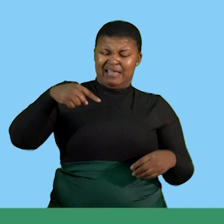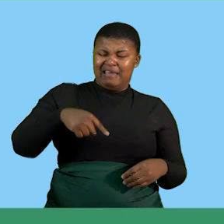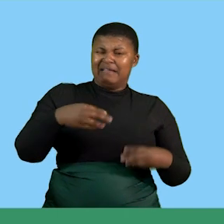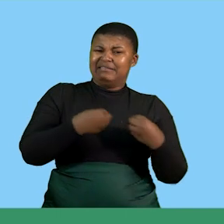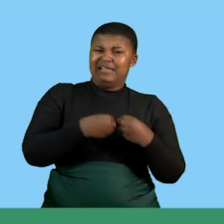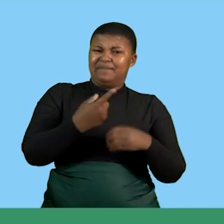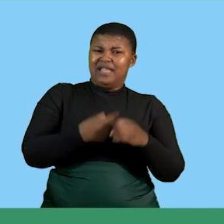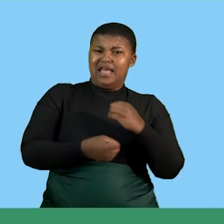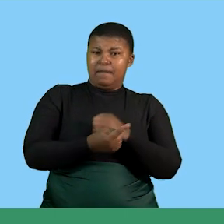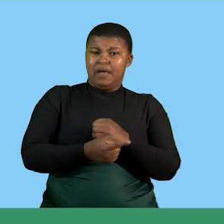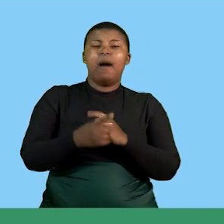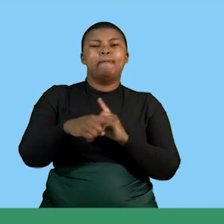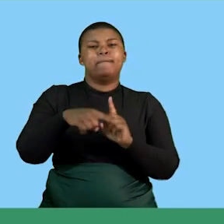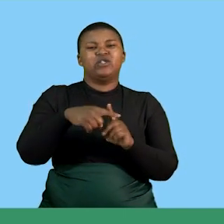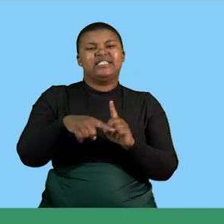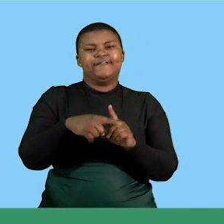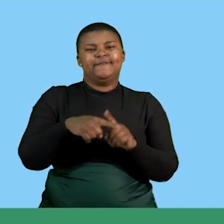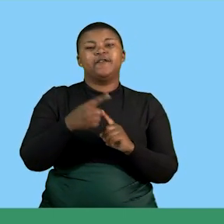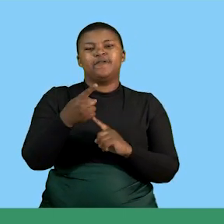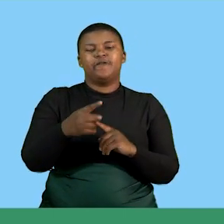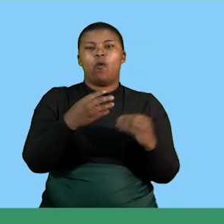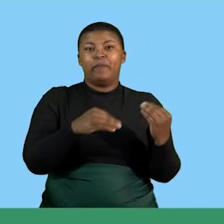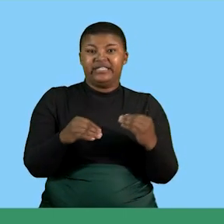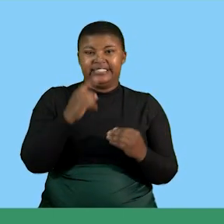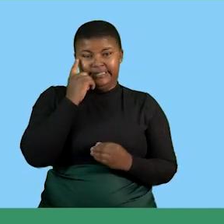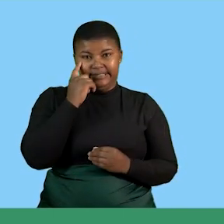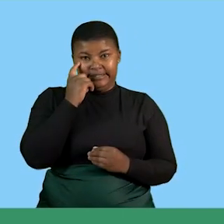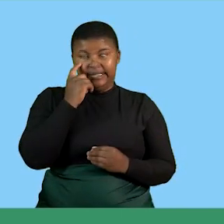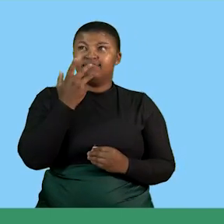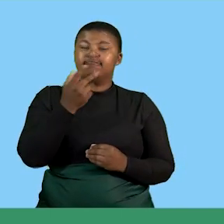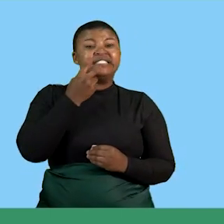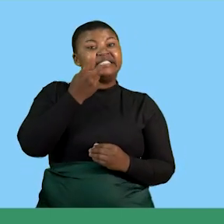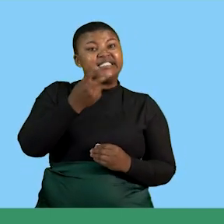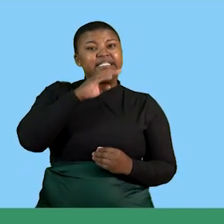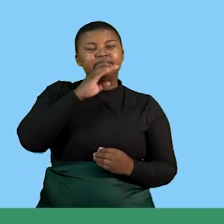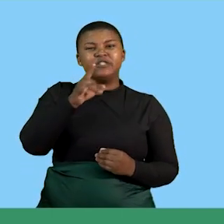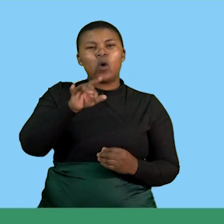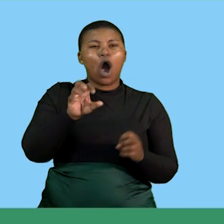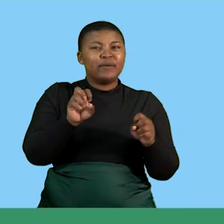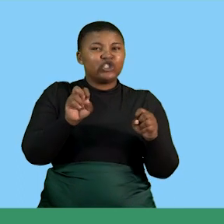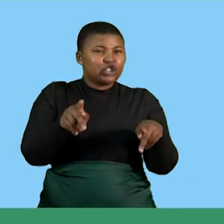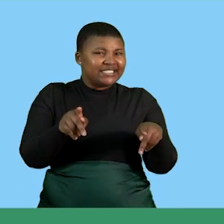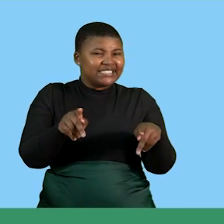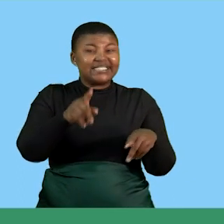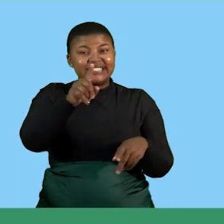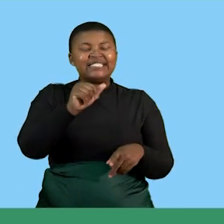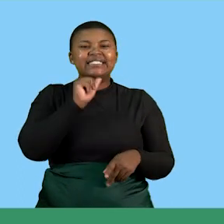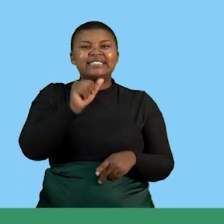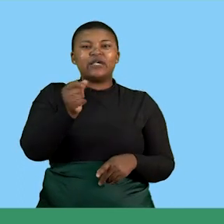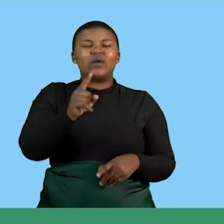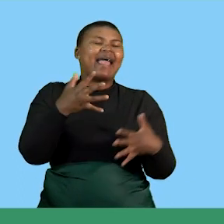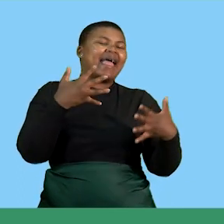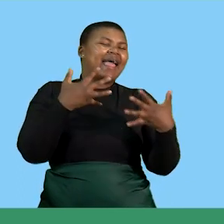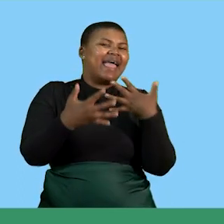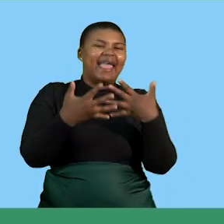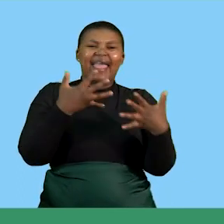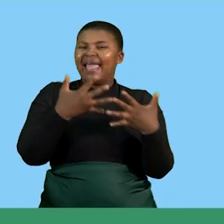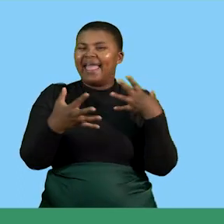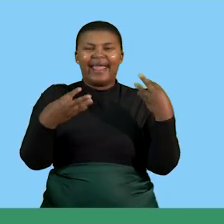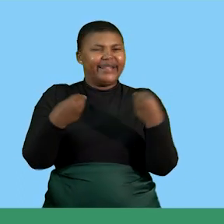markets, so they can maybe enter a new market by using strategic allies, or they will also